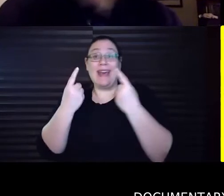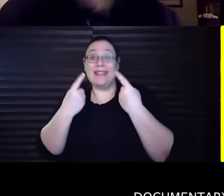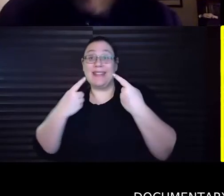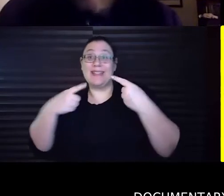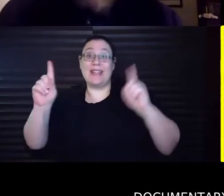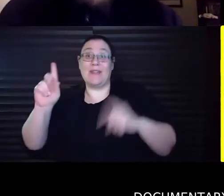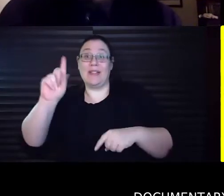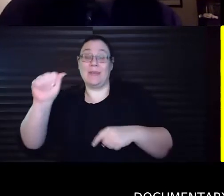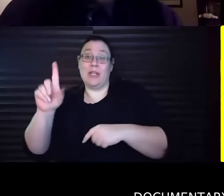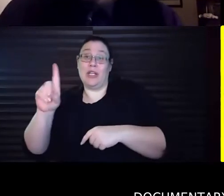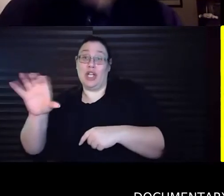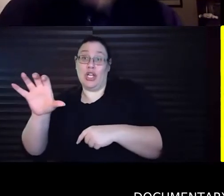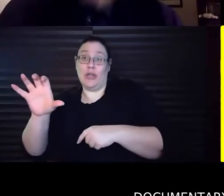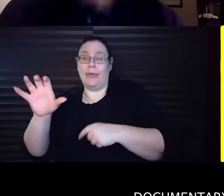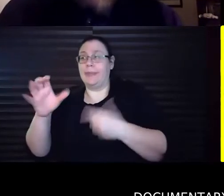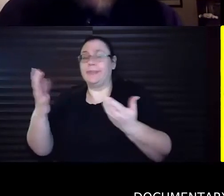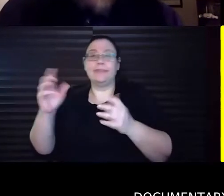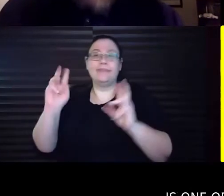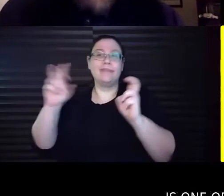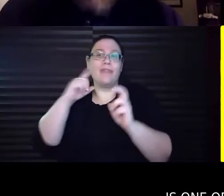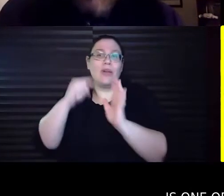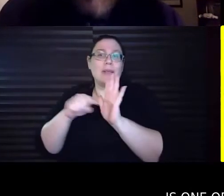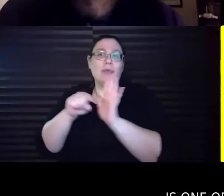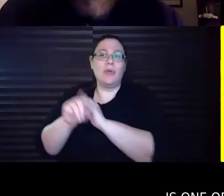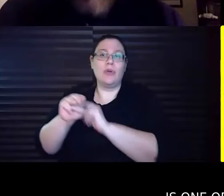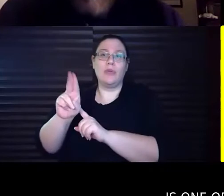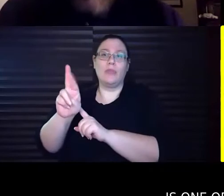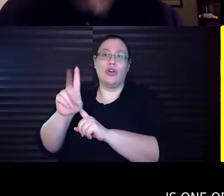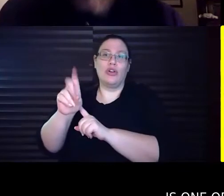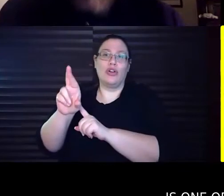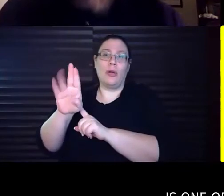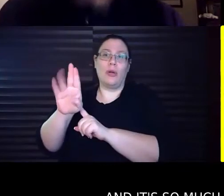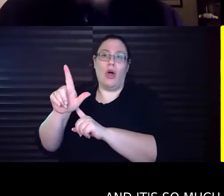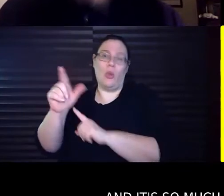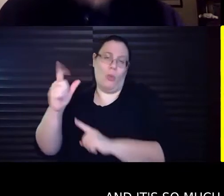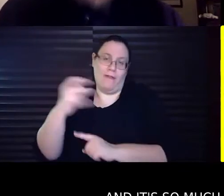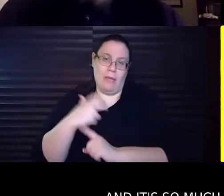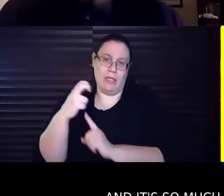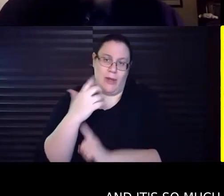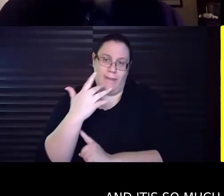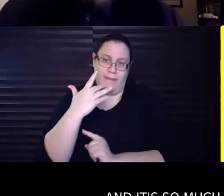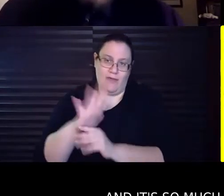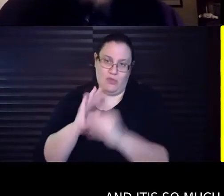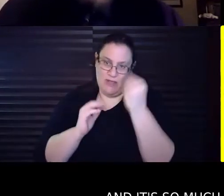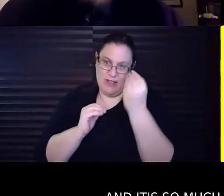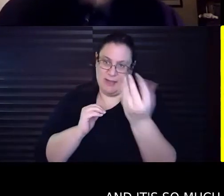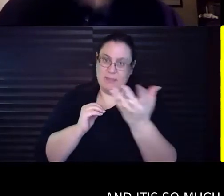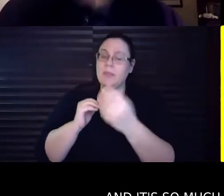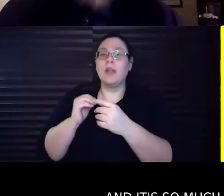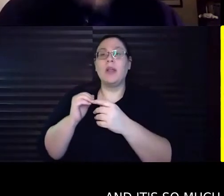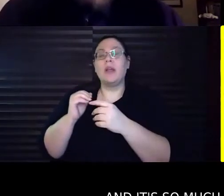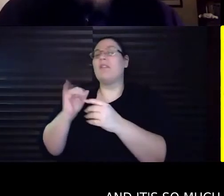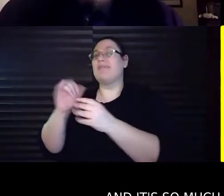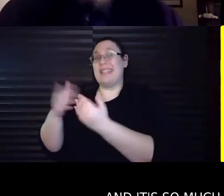disability documentary, something like Murderball, which is like one of my all-time favorite movies, and it's so much